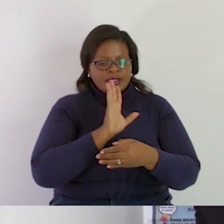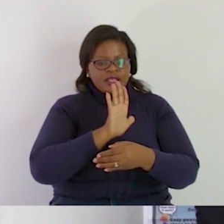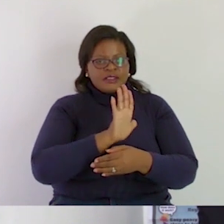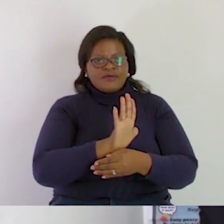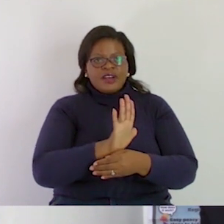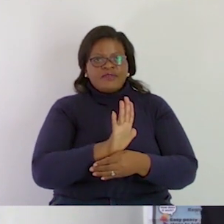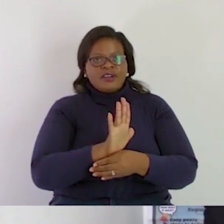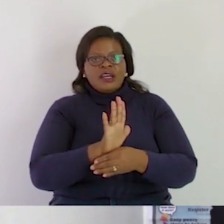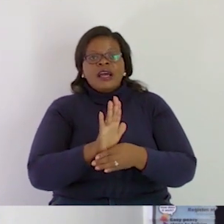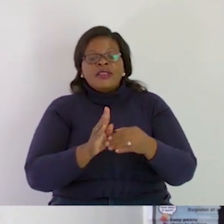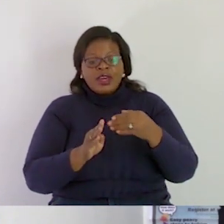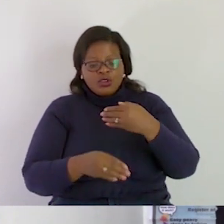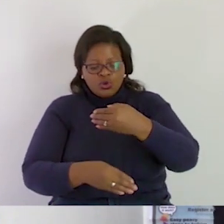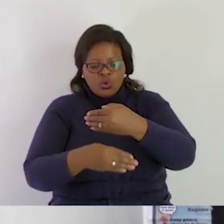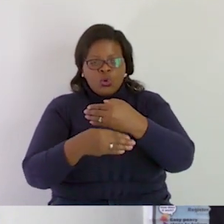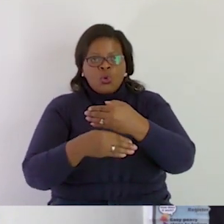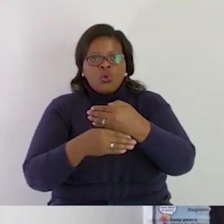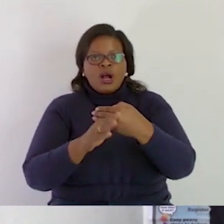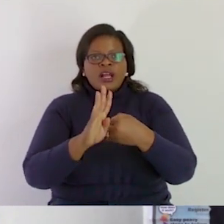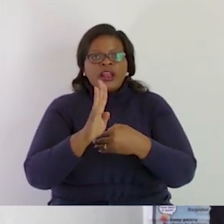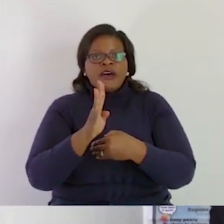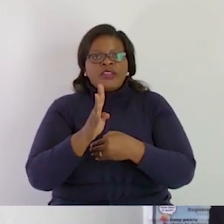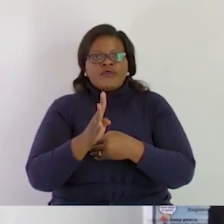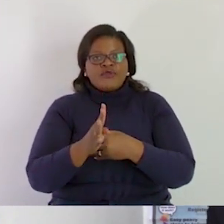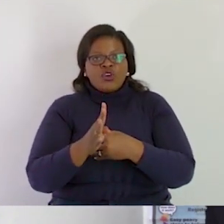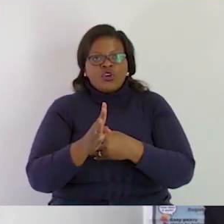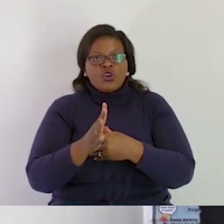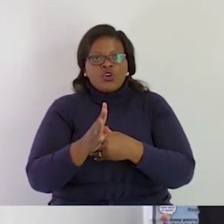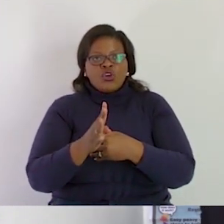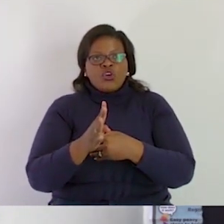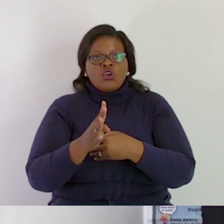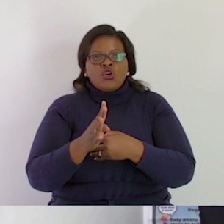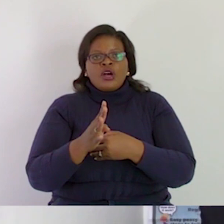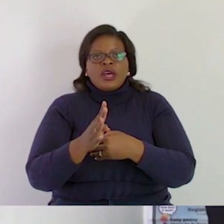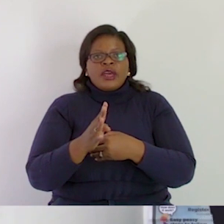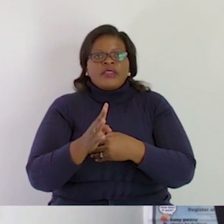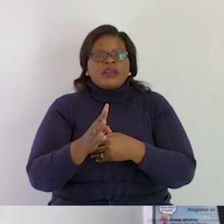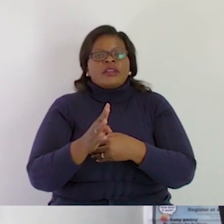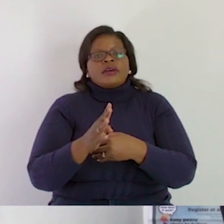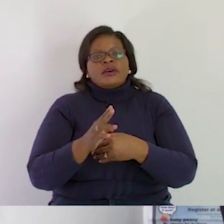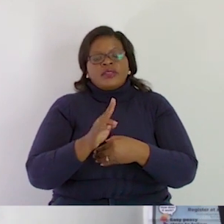then it's much easier for me to get a 9.